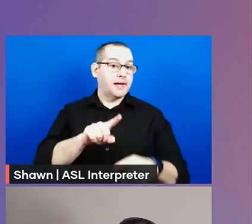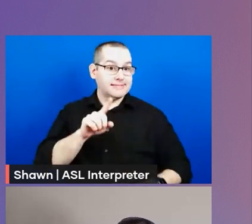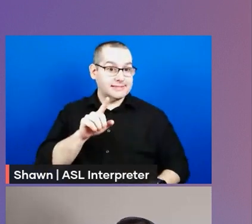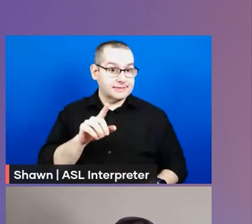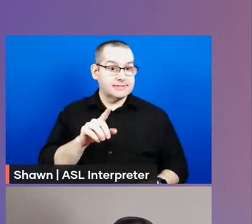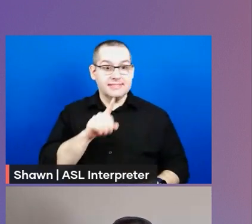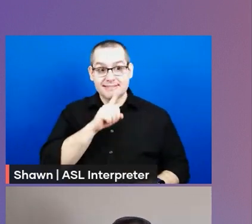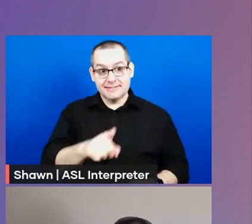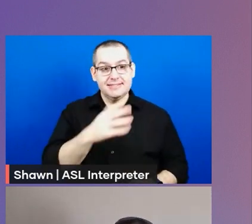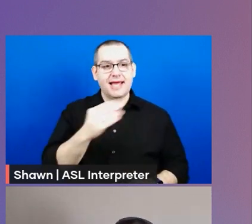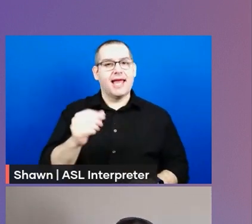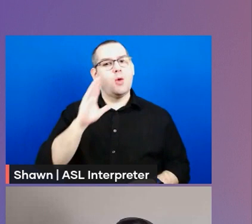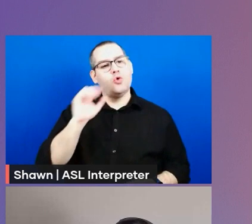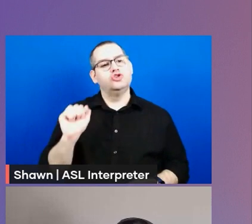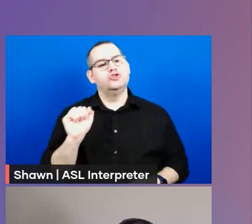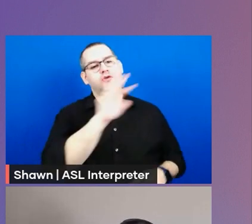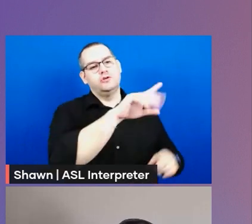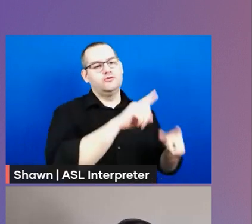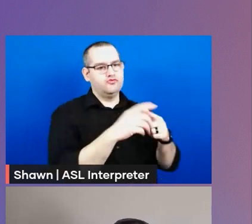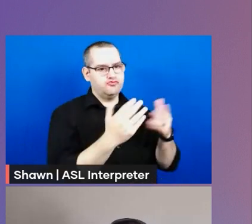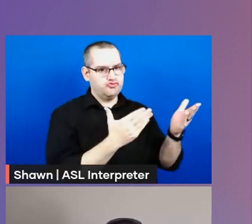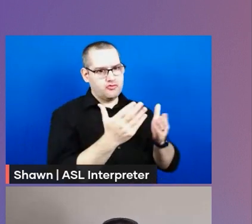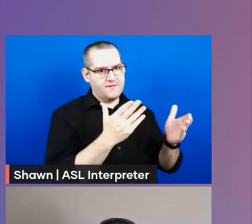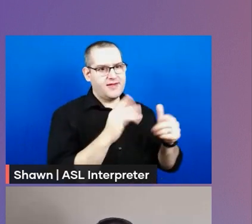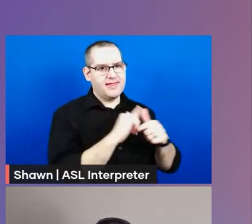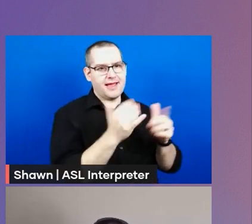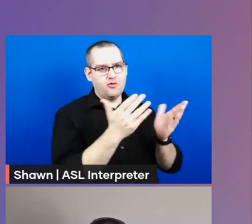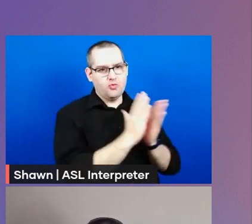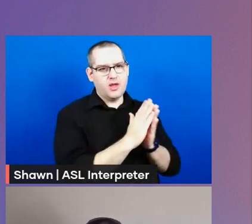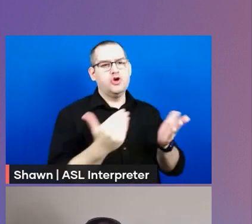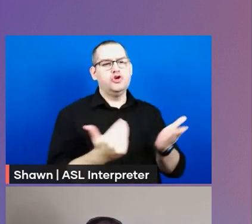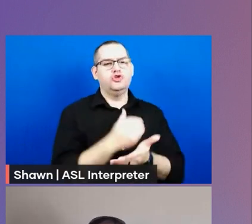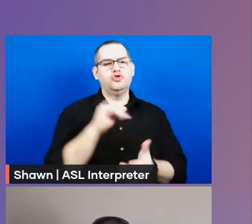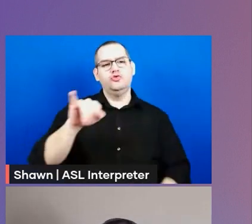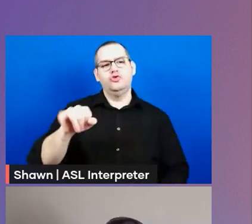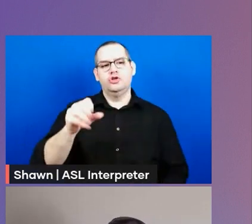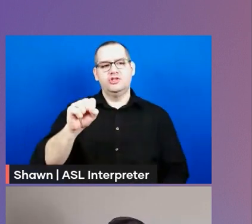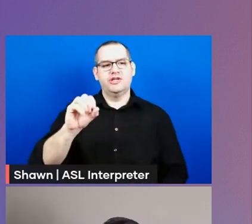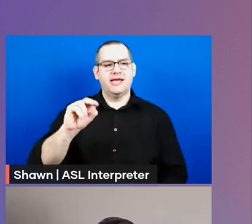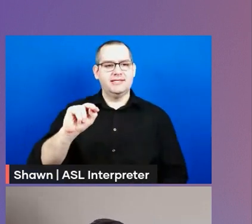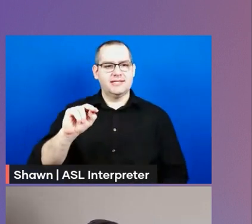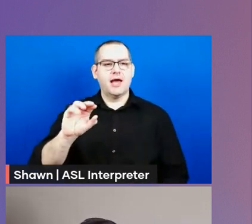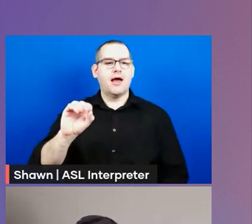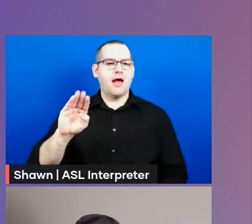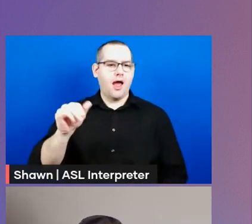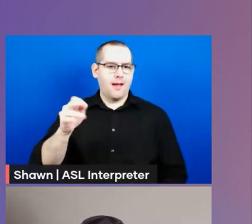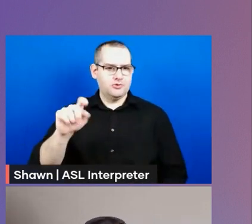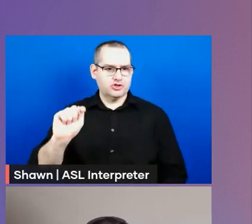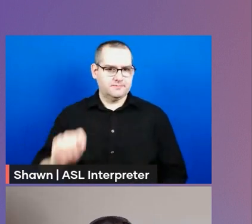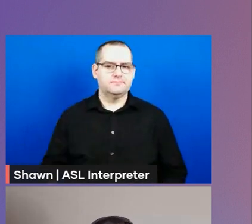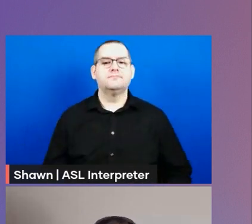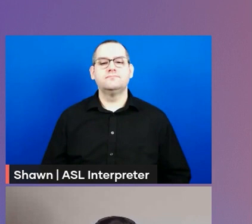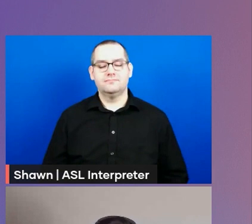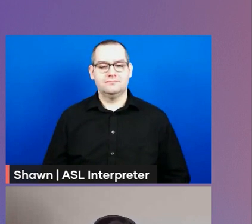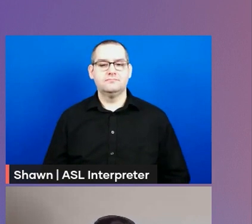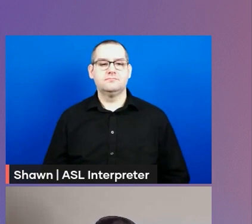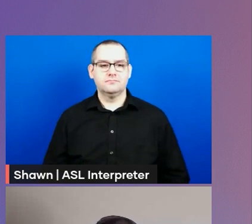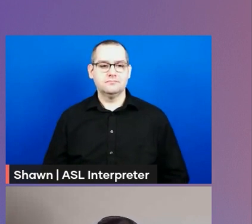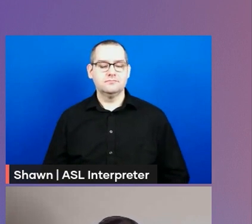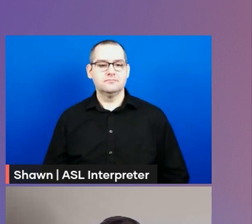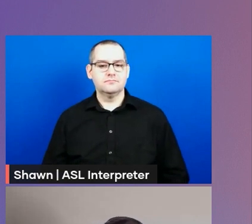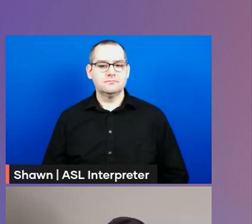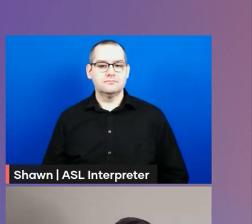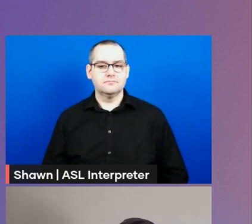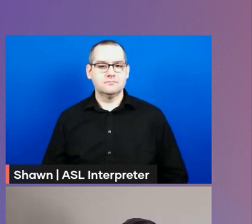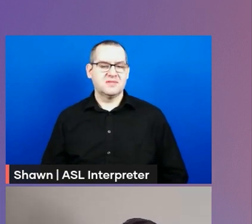back to the service that made the request as a new JSON object. And so with that,